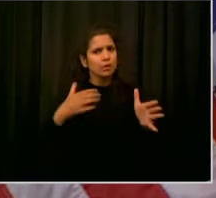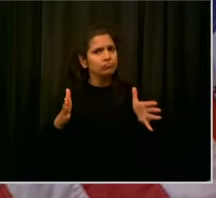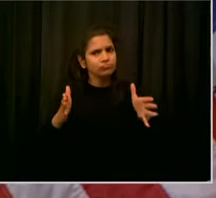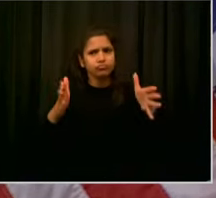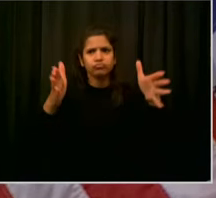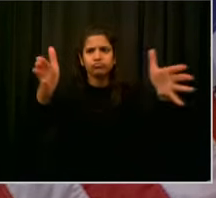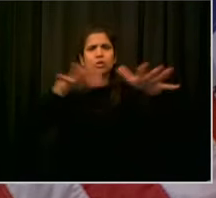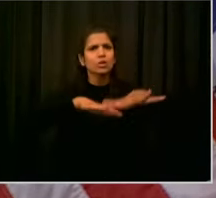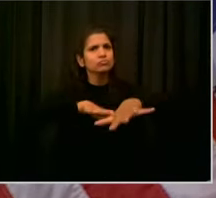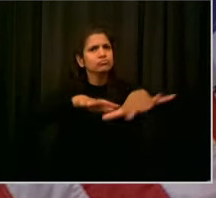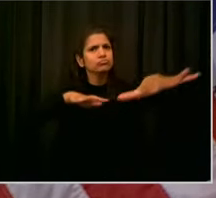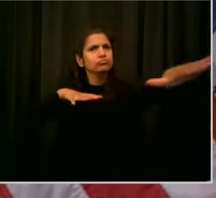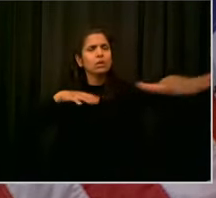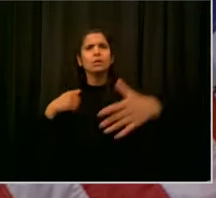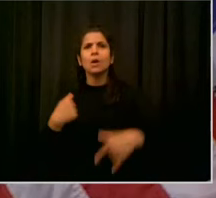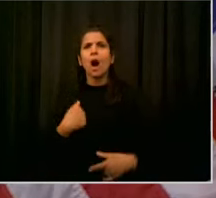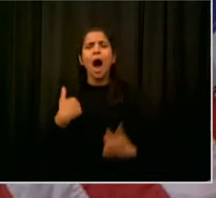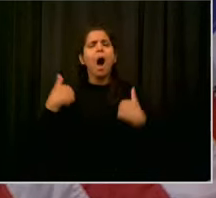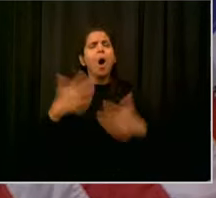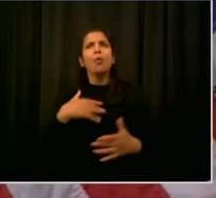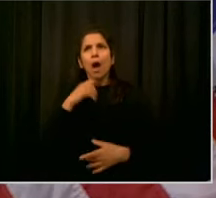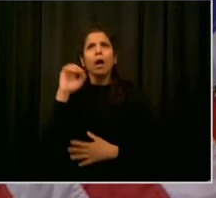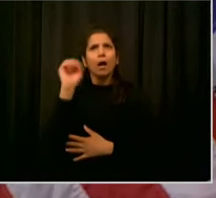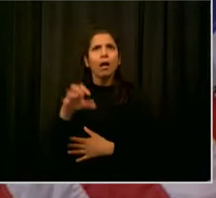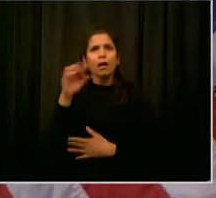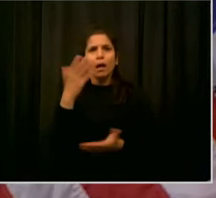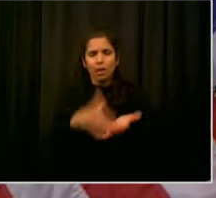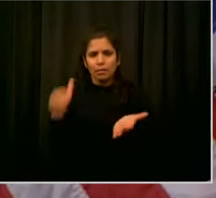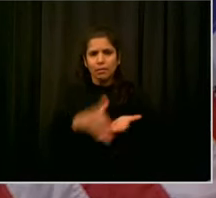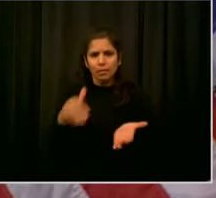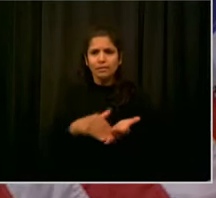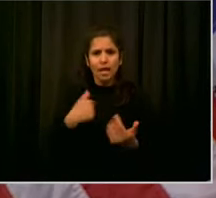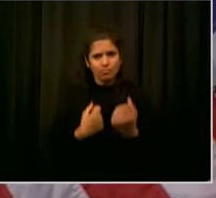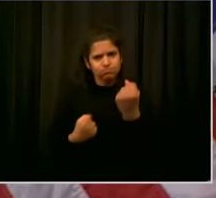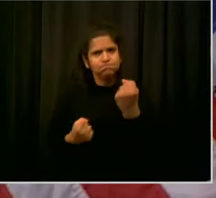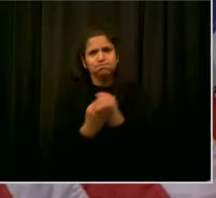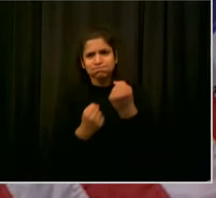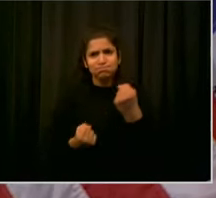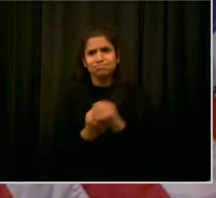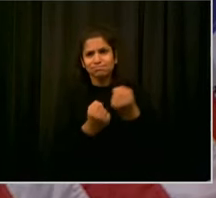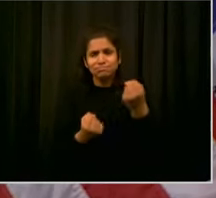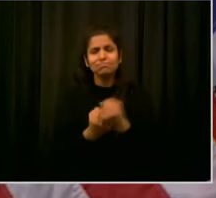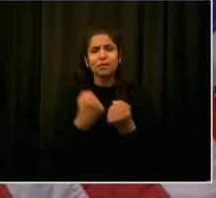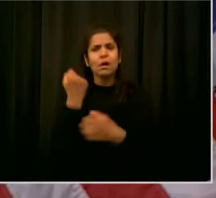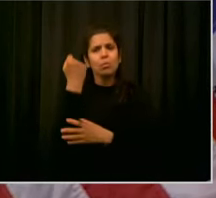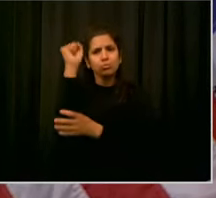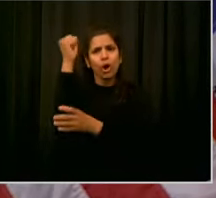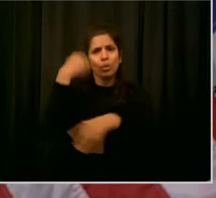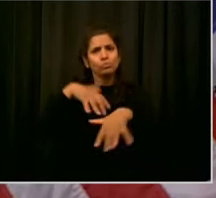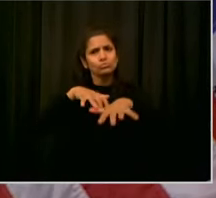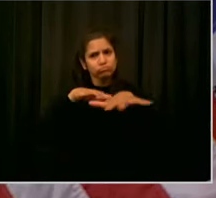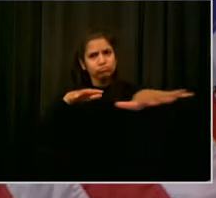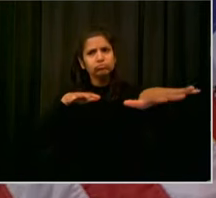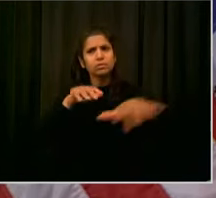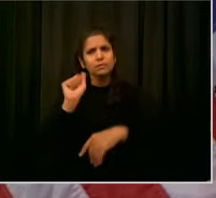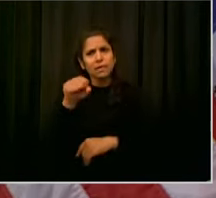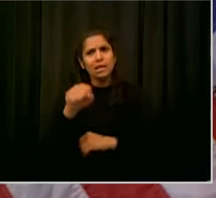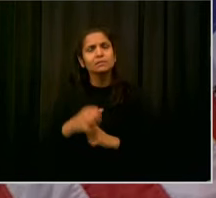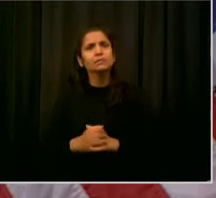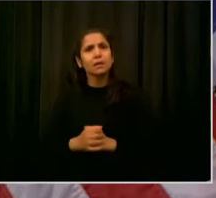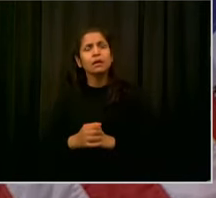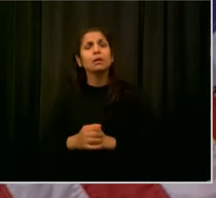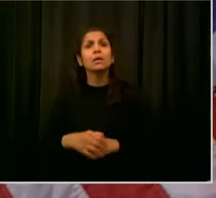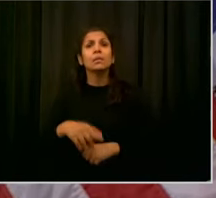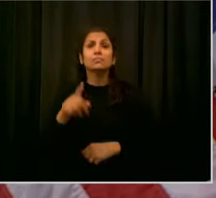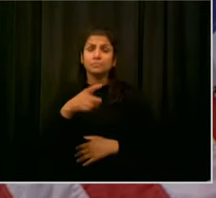should not in any way, shape, or form be stopped from going to their work. That's very clear. If there's any instance like that, I want to know